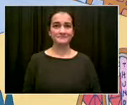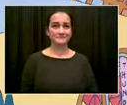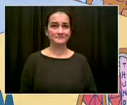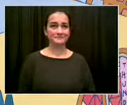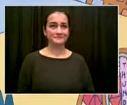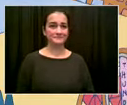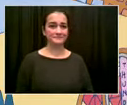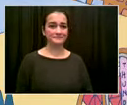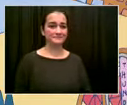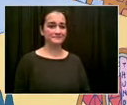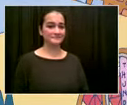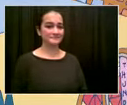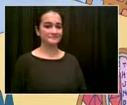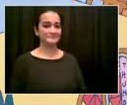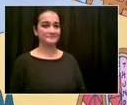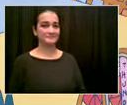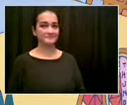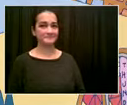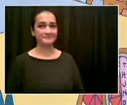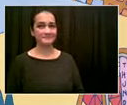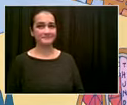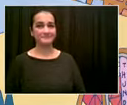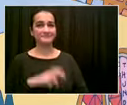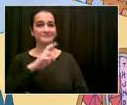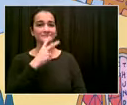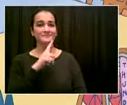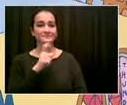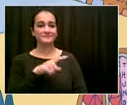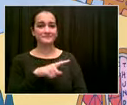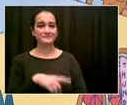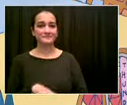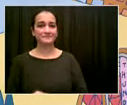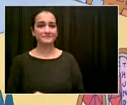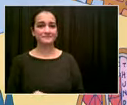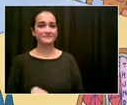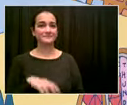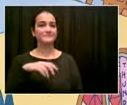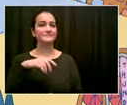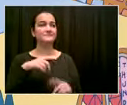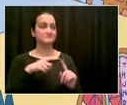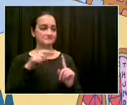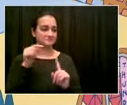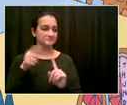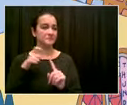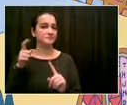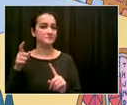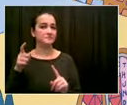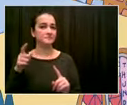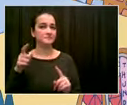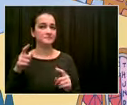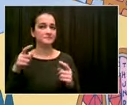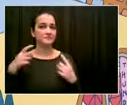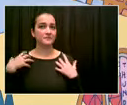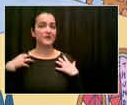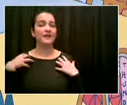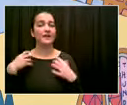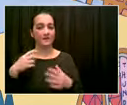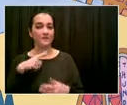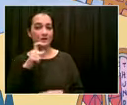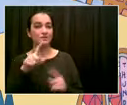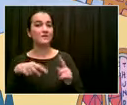I have a second question from our health team. They've been working on a story about schools that